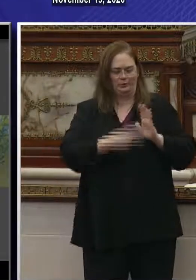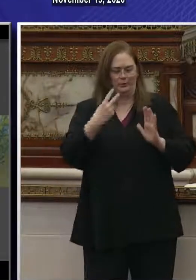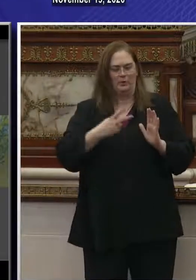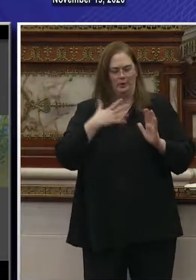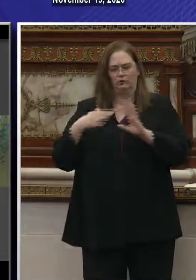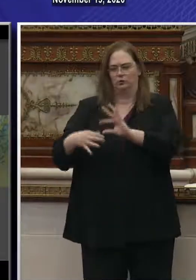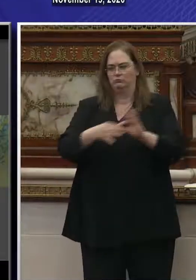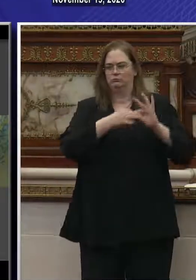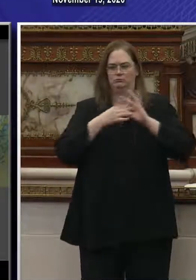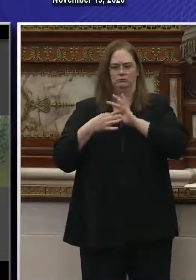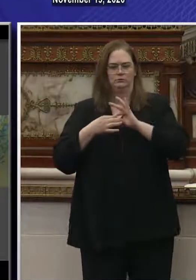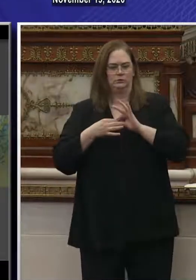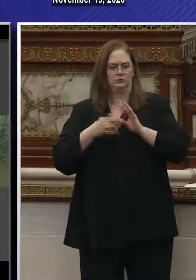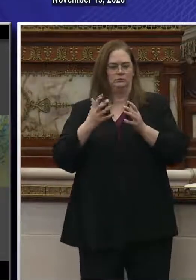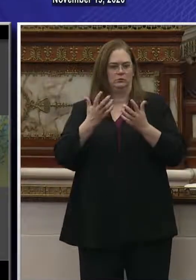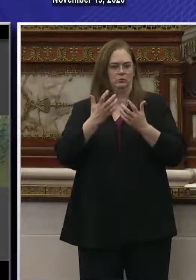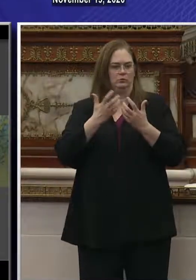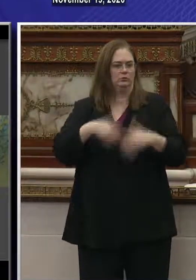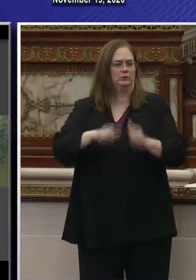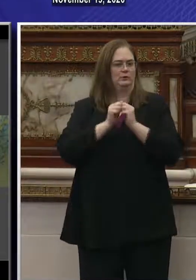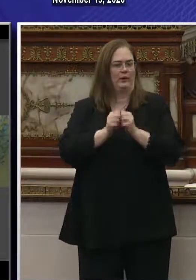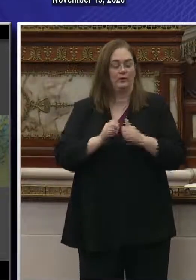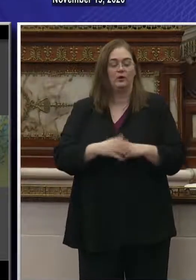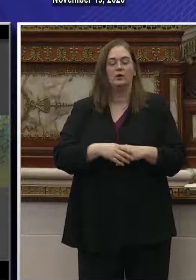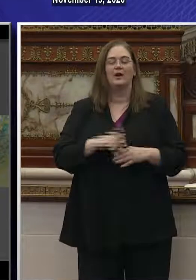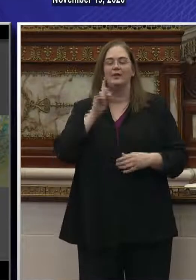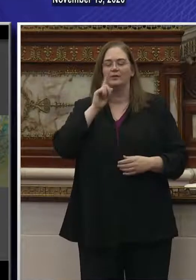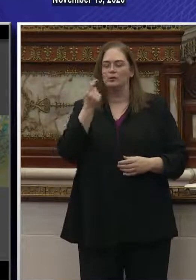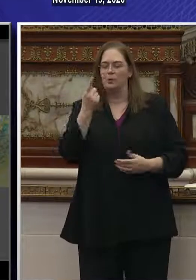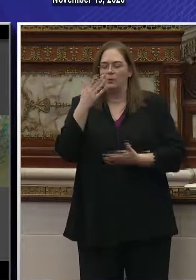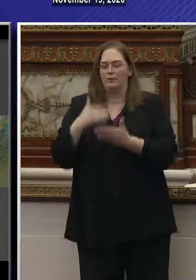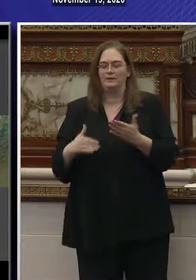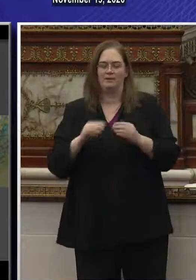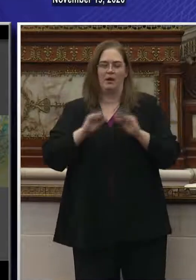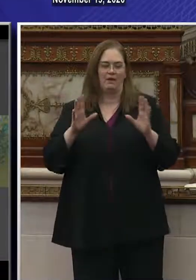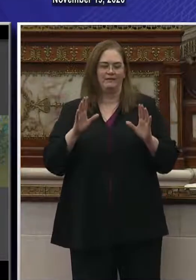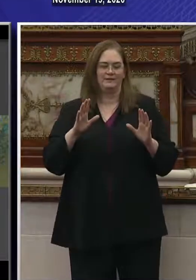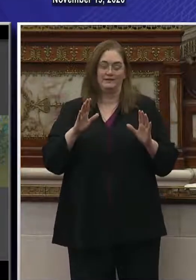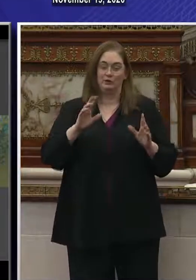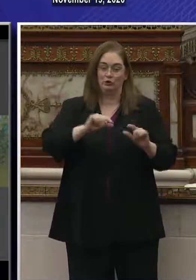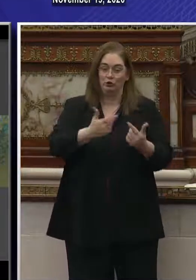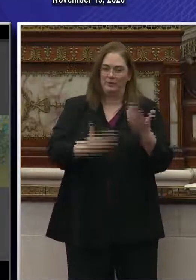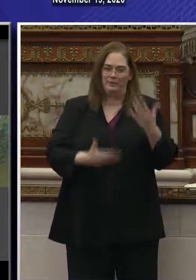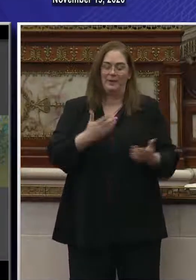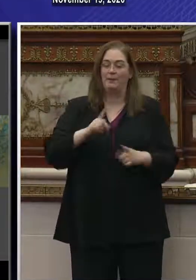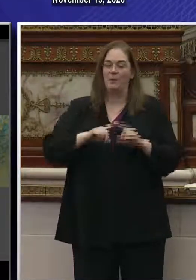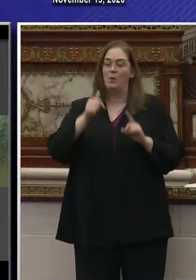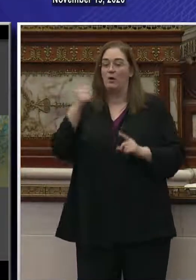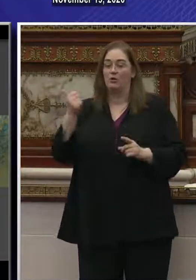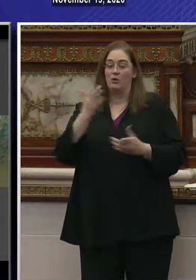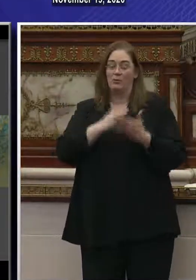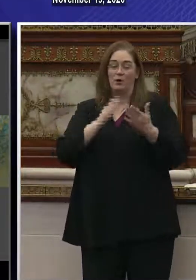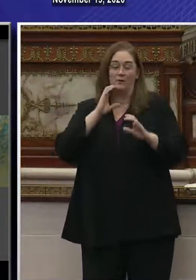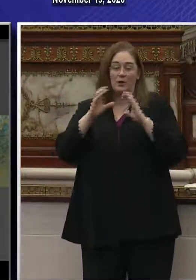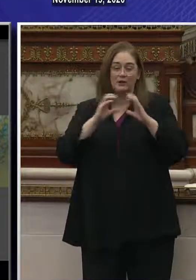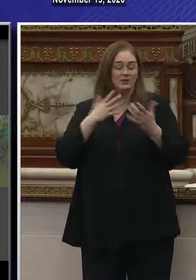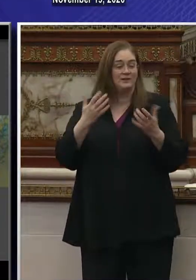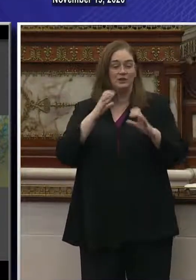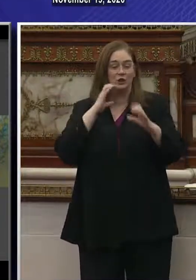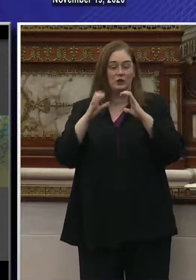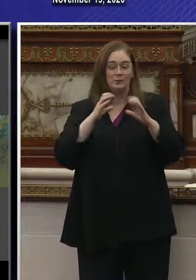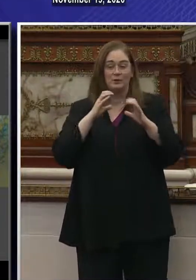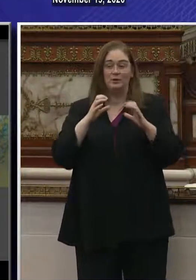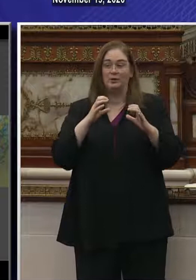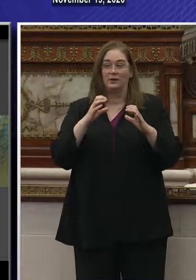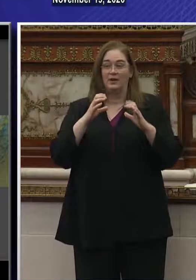coordinate our efforts. I think there's another piece. So what I said I know is obvious to this group, but another piece of communication is communication